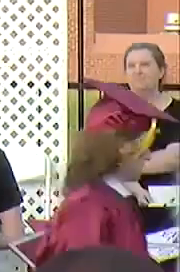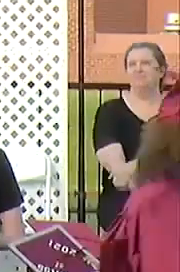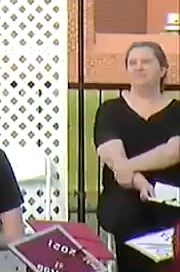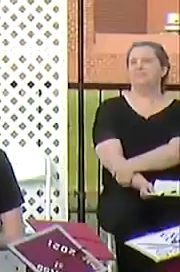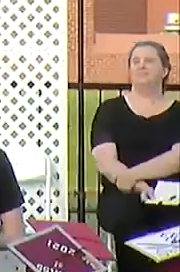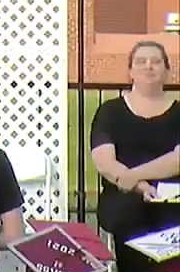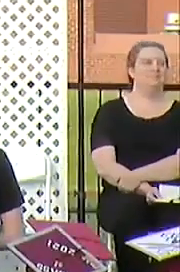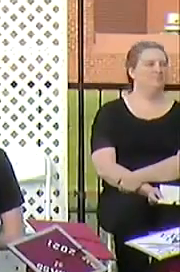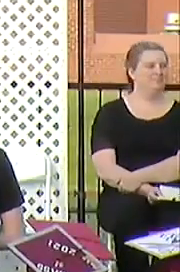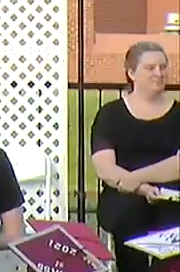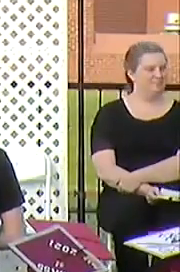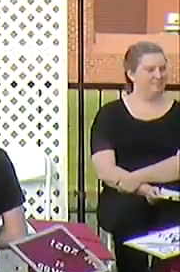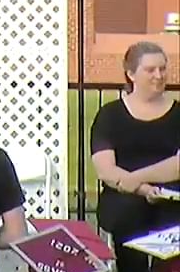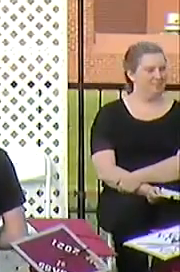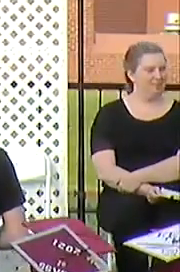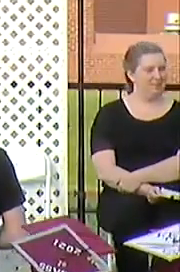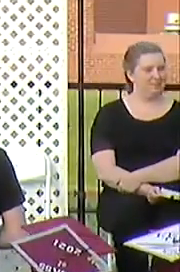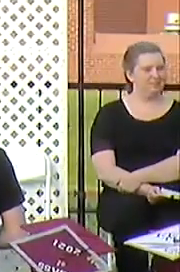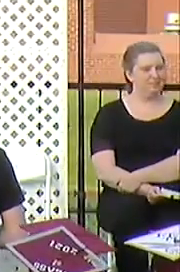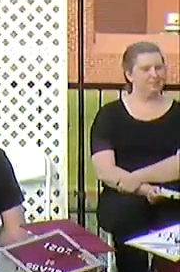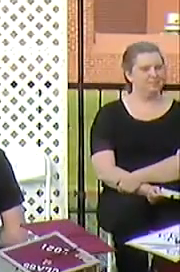McKenna Lee Ryan.